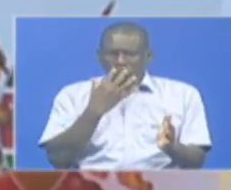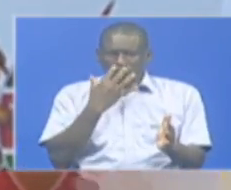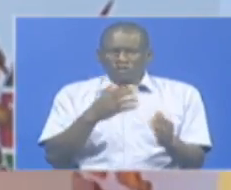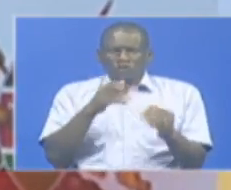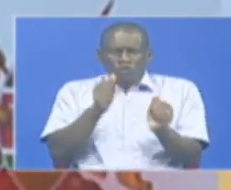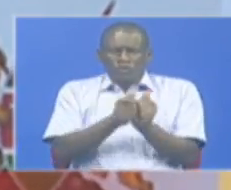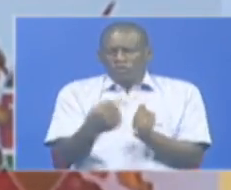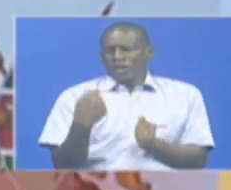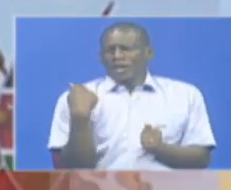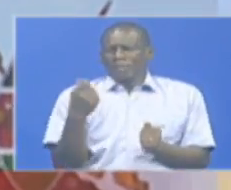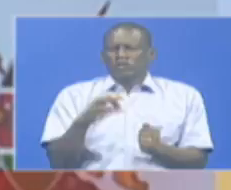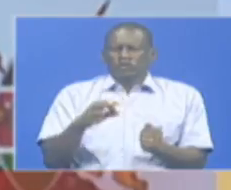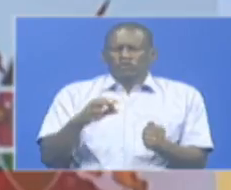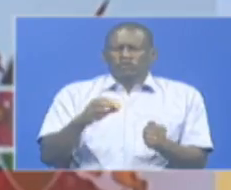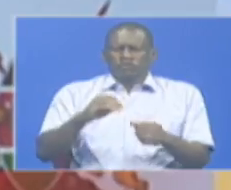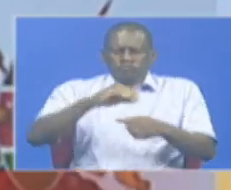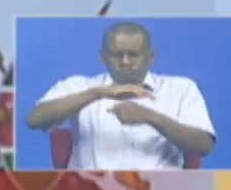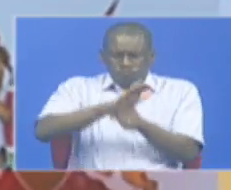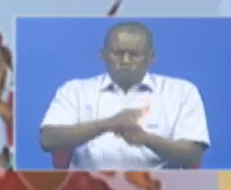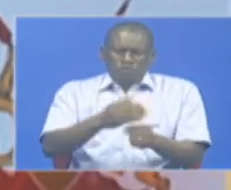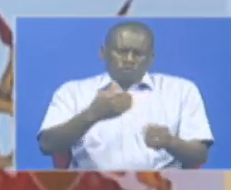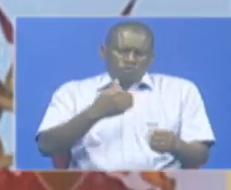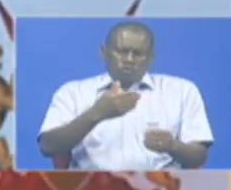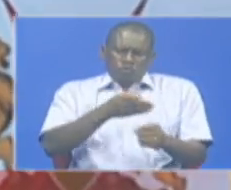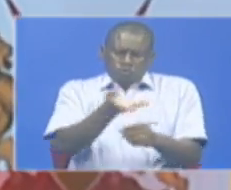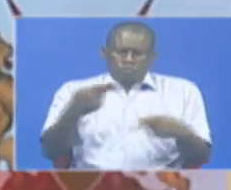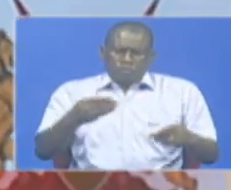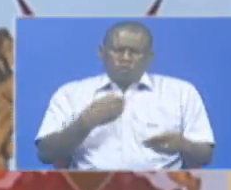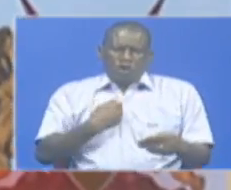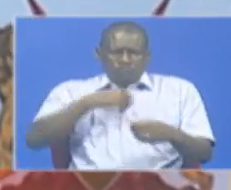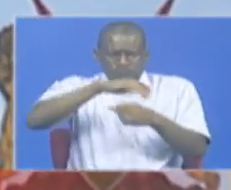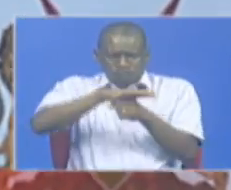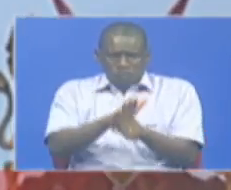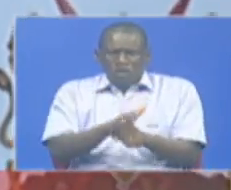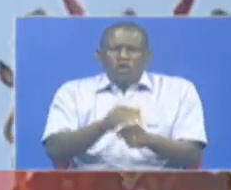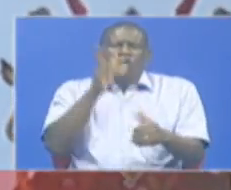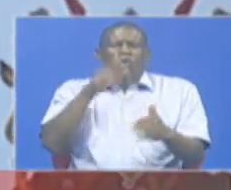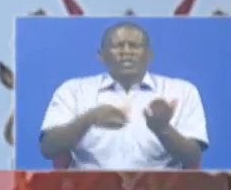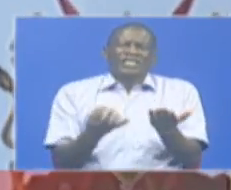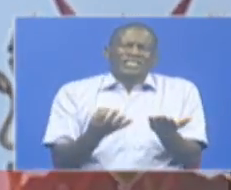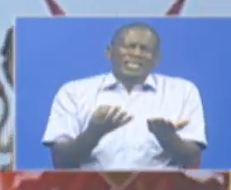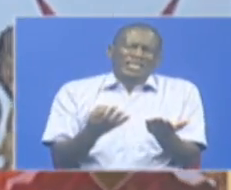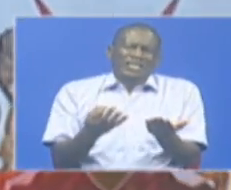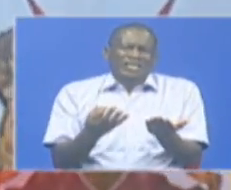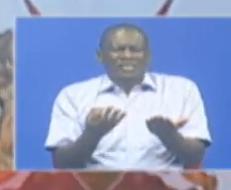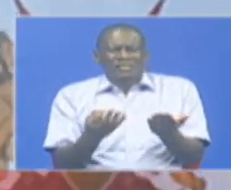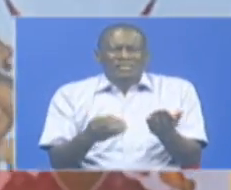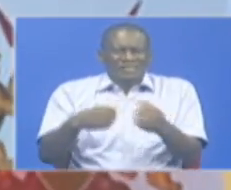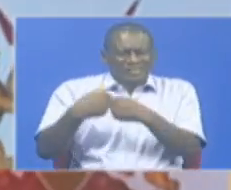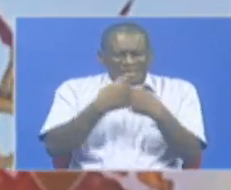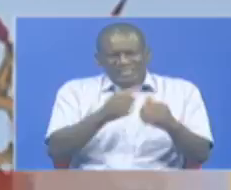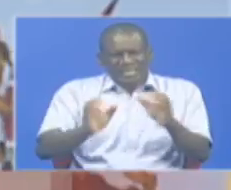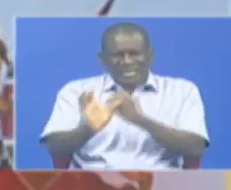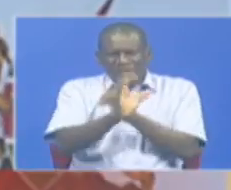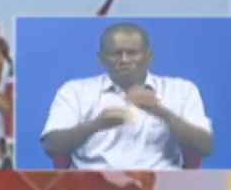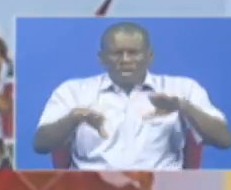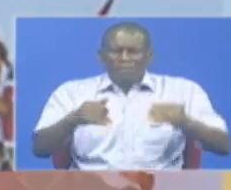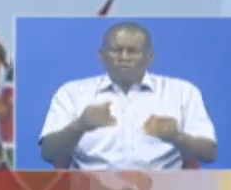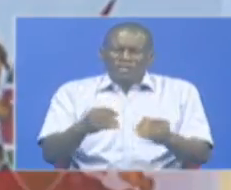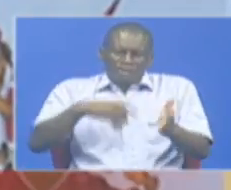the COVID-19 positive cases in the country, what is our deficit as a country with regards to the